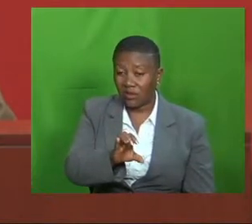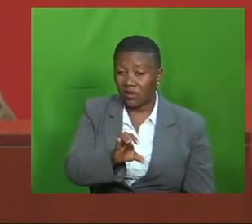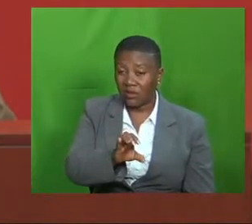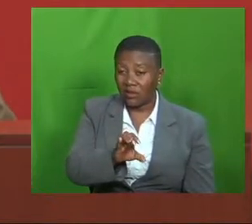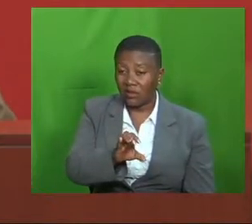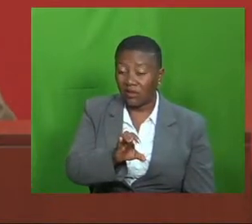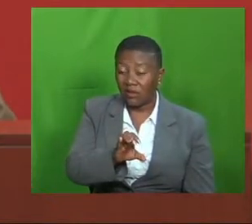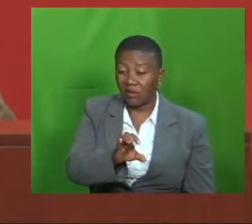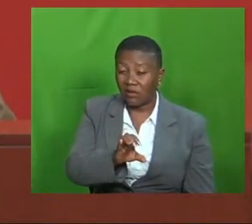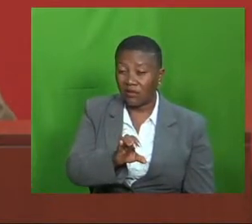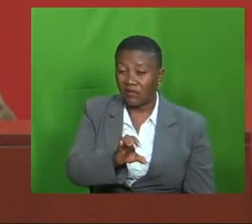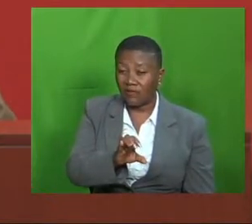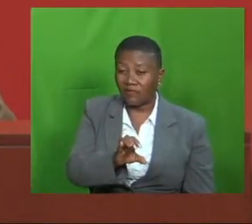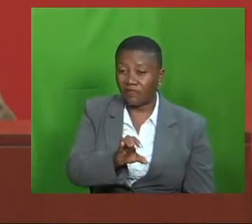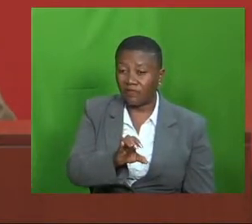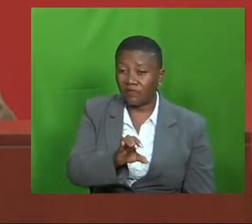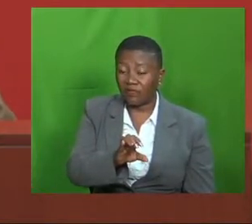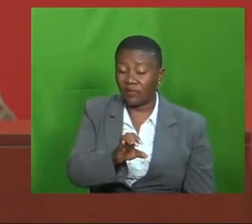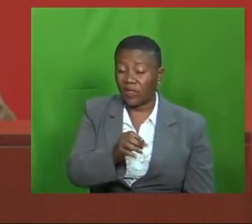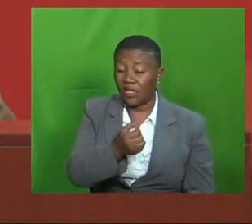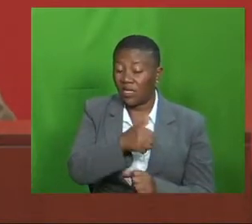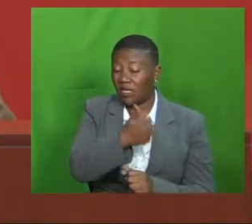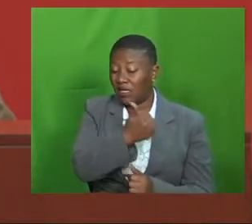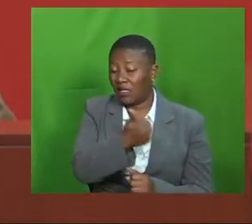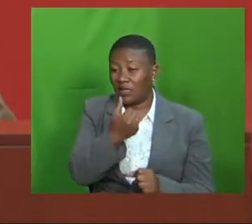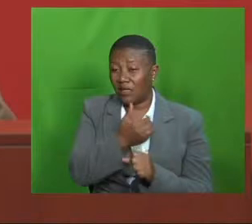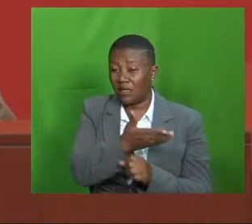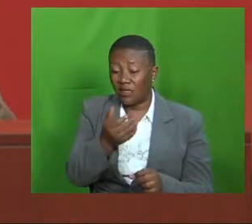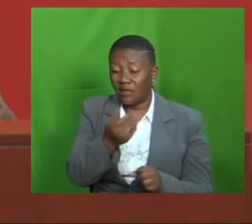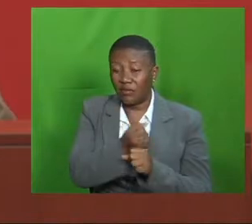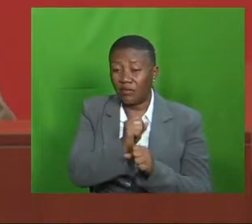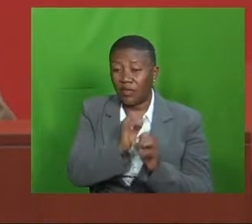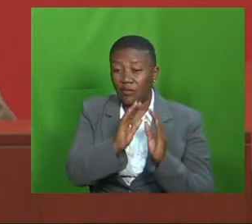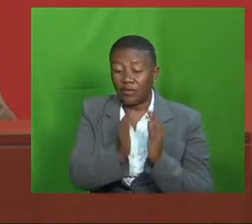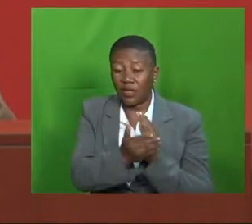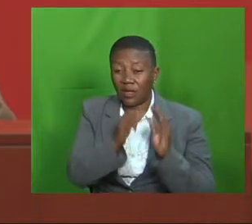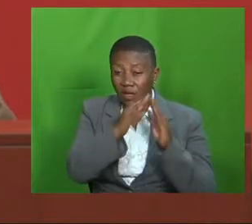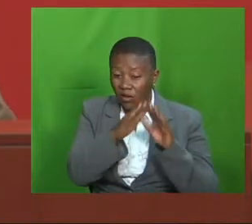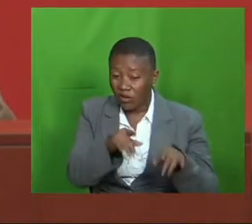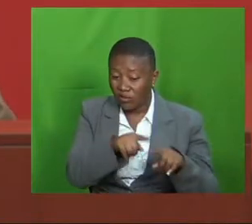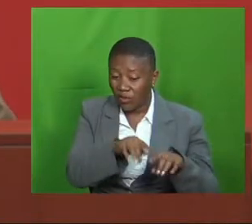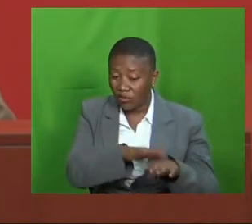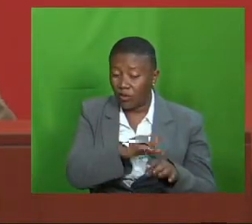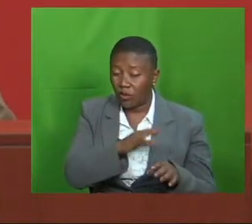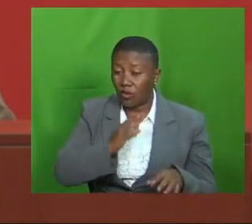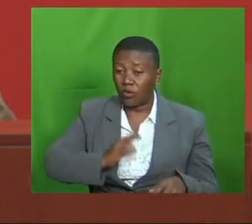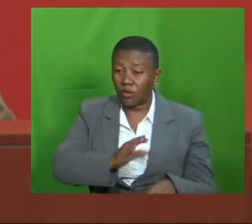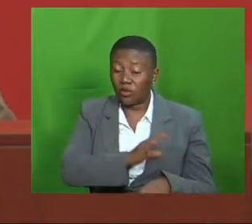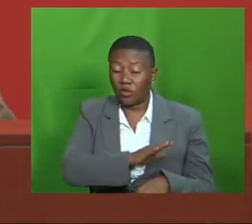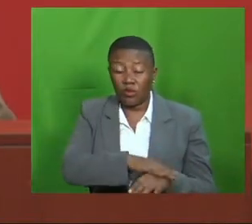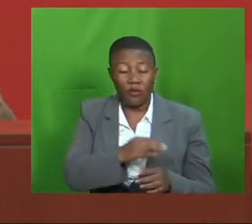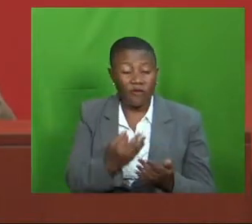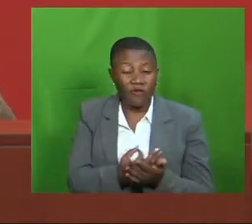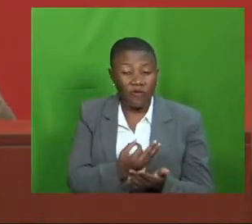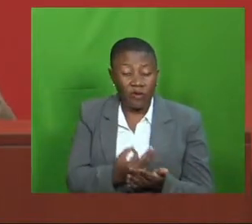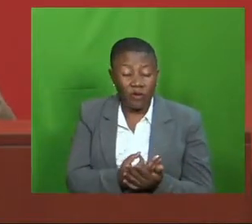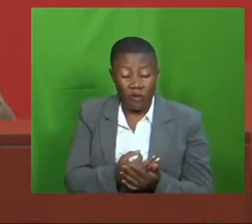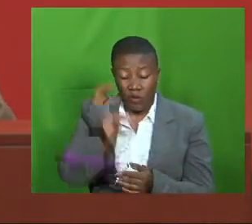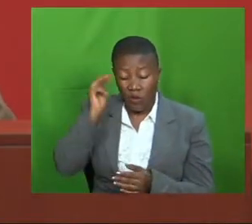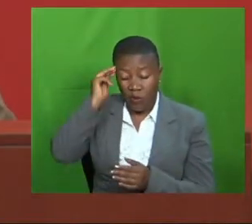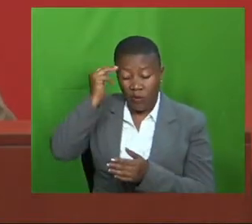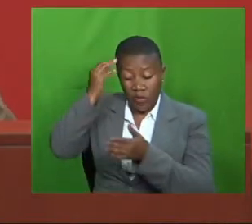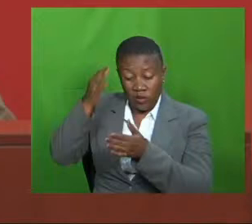no reference is made by the House in any way to the Committee for Finance. The minister responsible